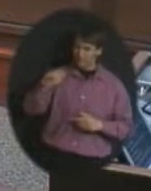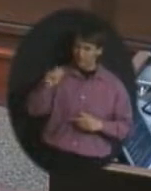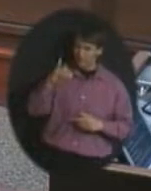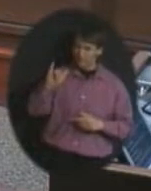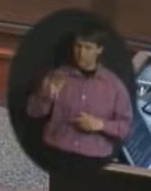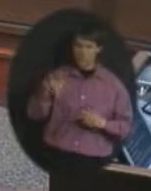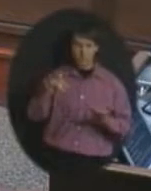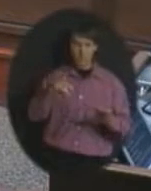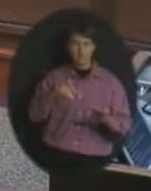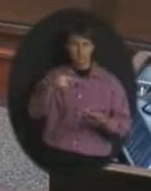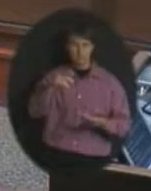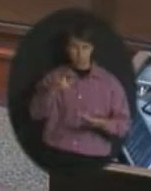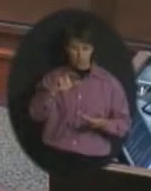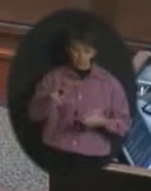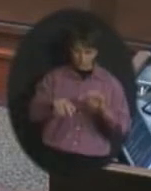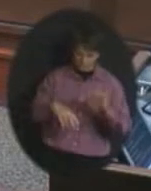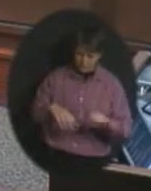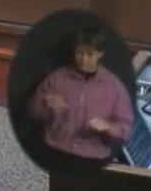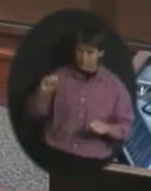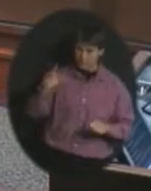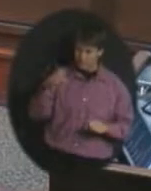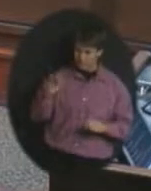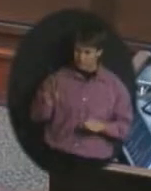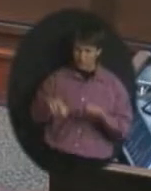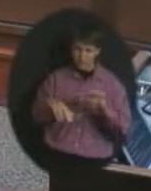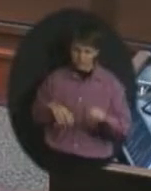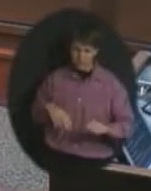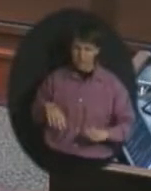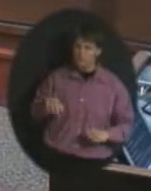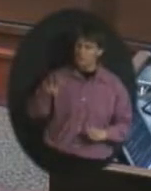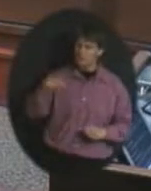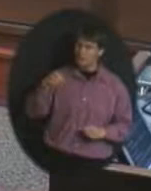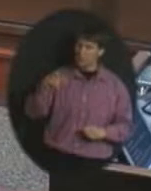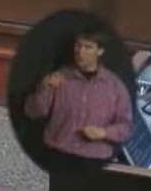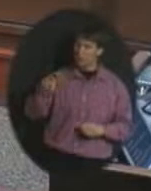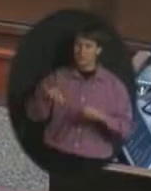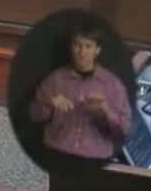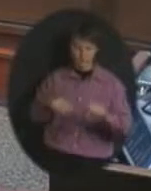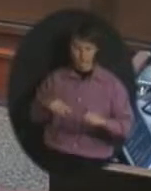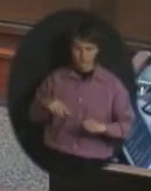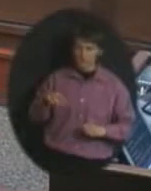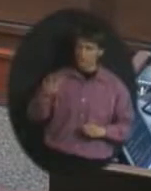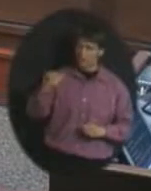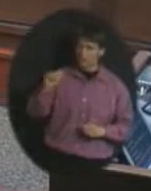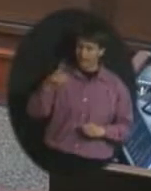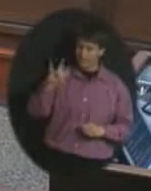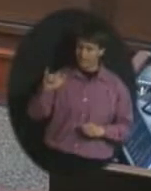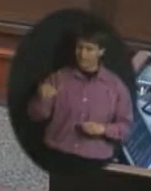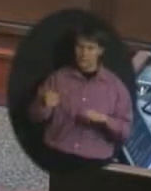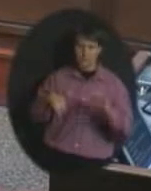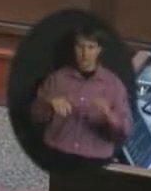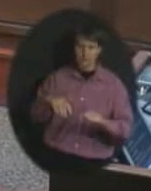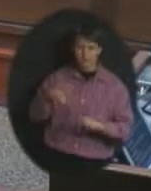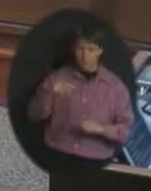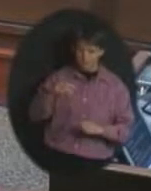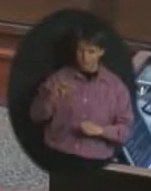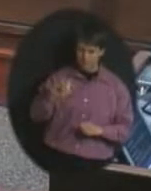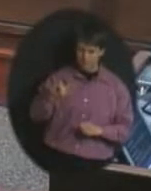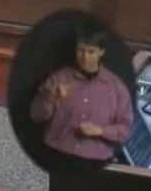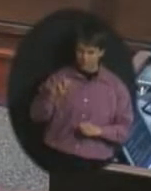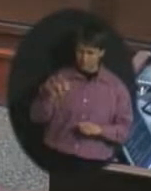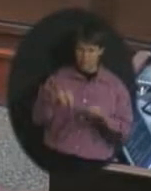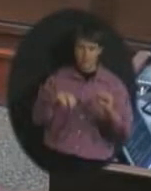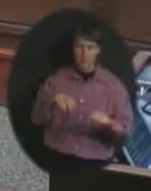the roll, please? Mr. Parker? Yes. Mr. Scheer? Yes. Mr. Poland? Yes. Ms. Ashley? Yes. Mrs. Martin?